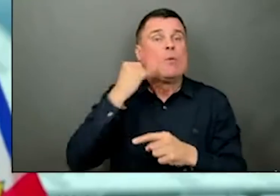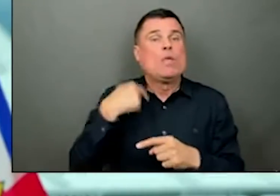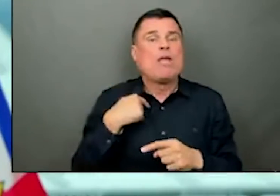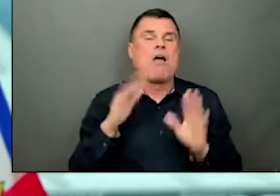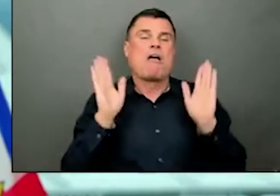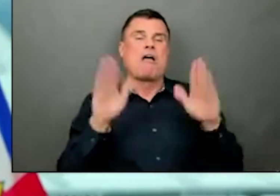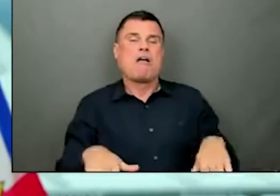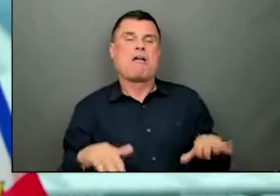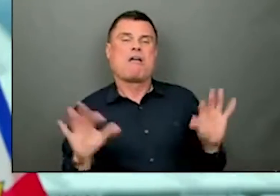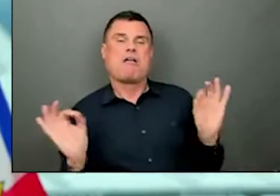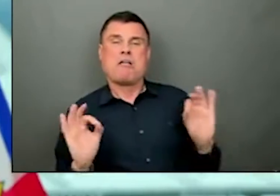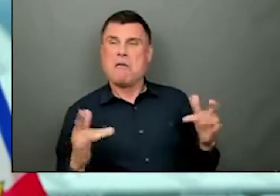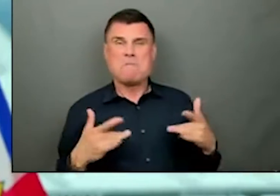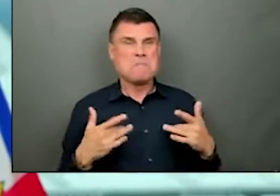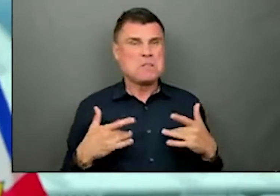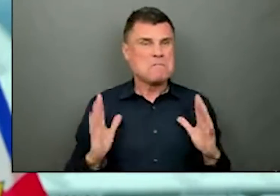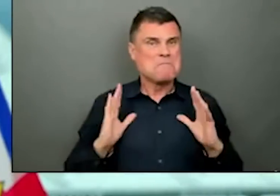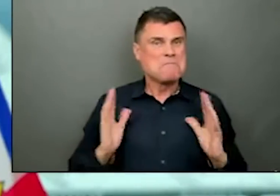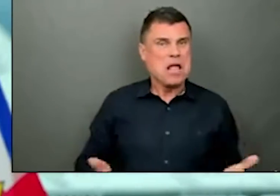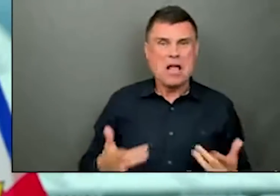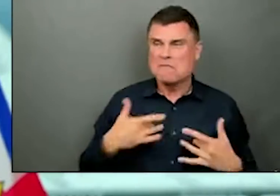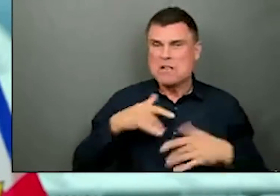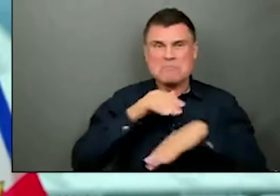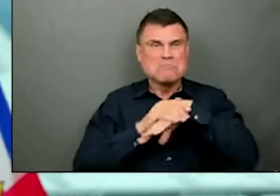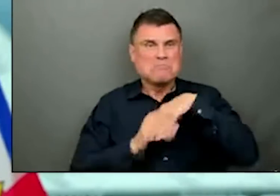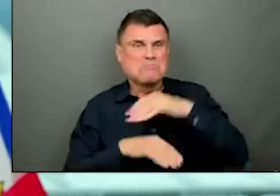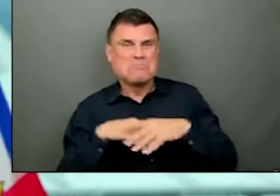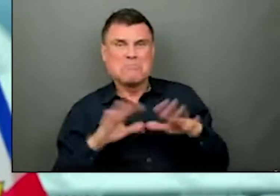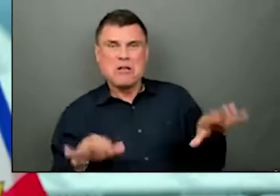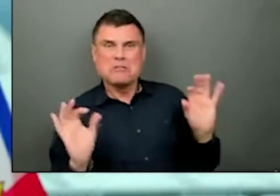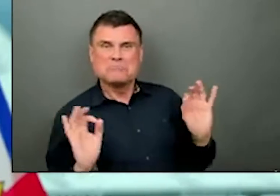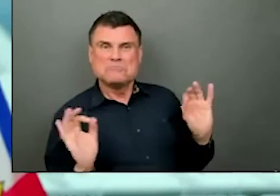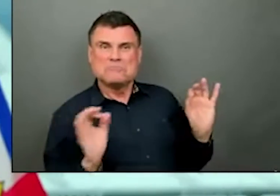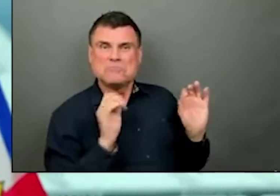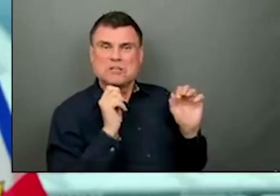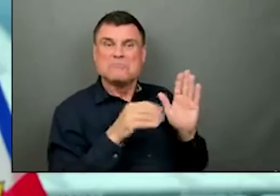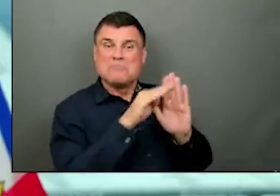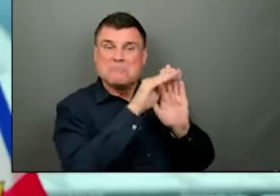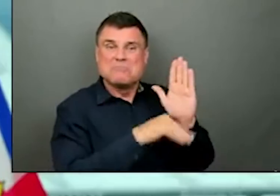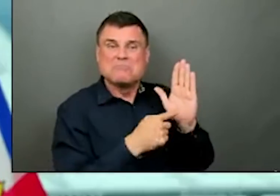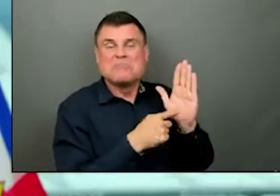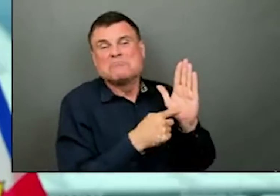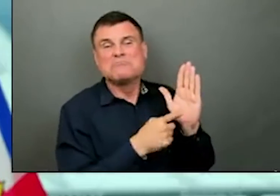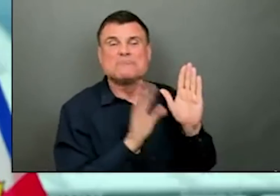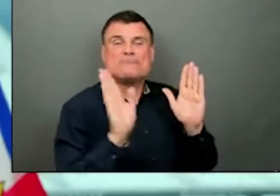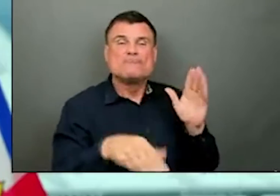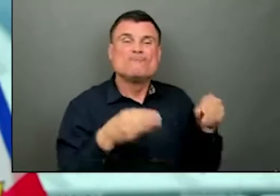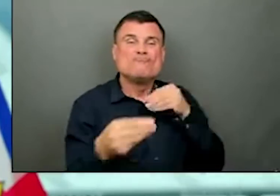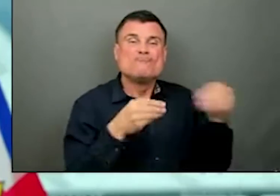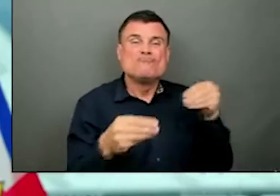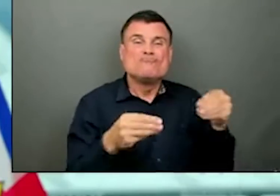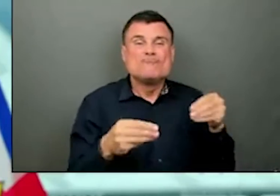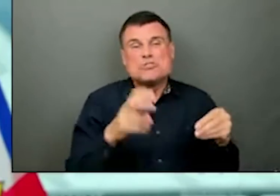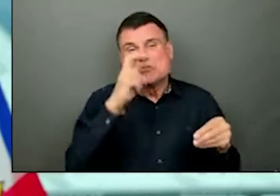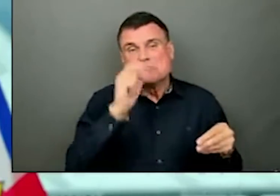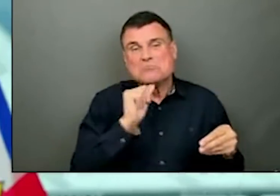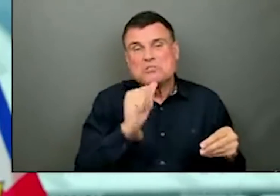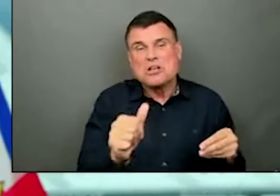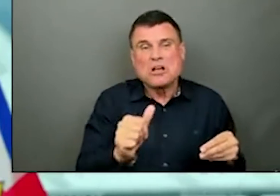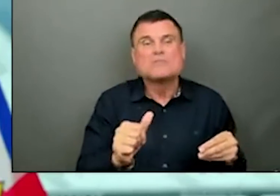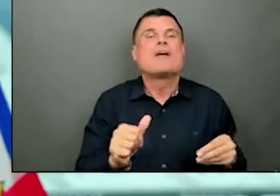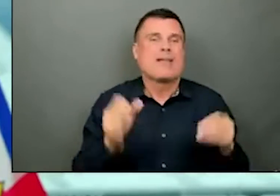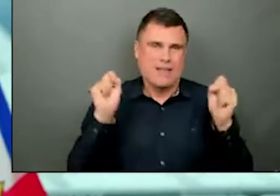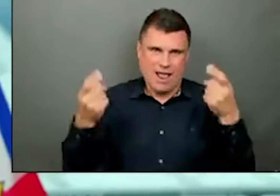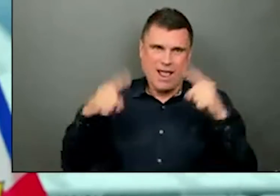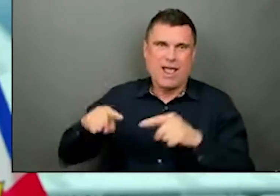So let's continue to do our part to not allow COVID-19 an opportunity to increase anymore. We know